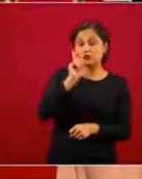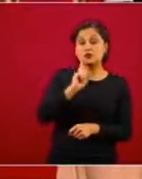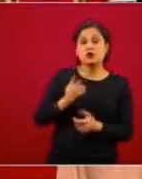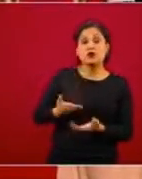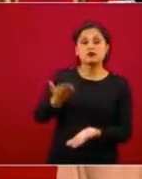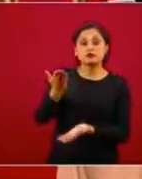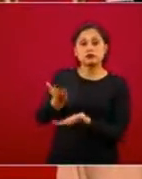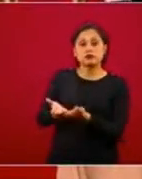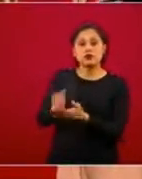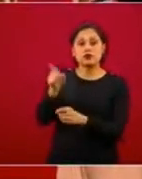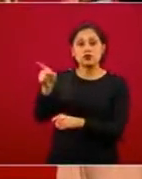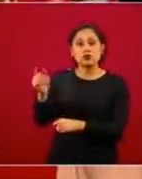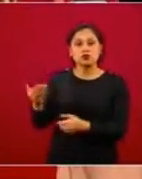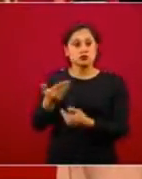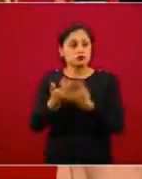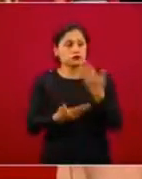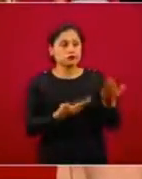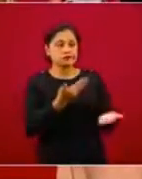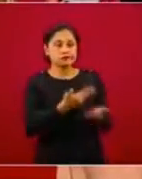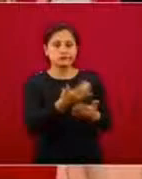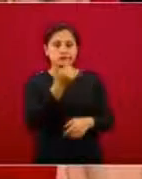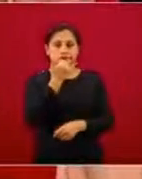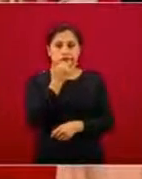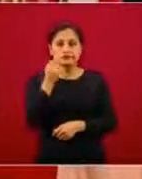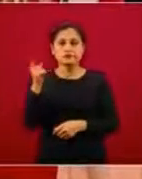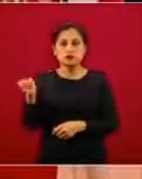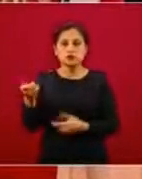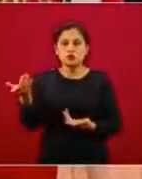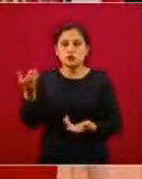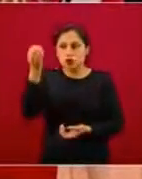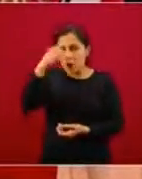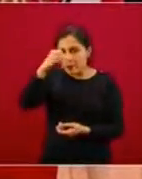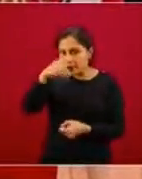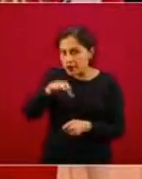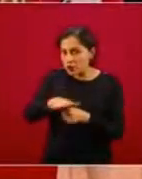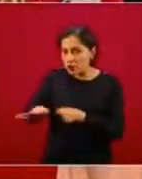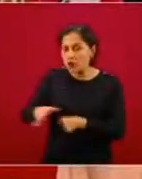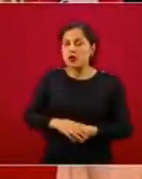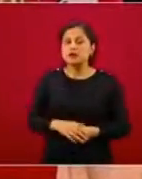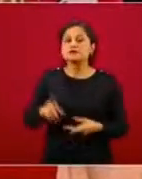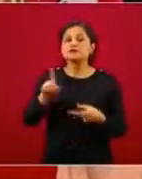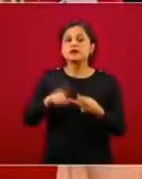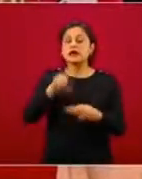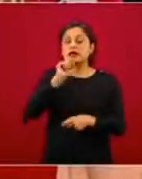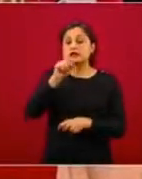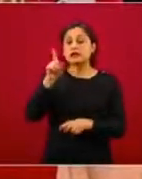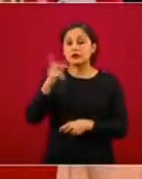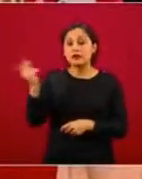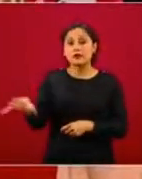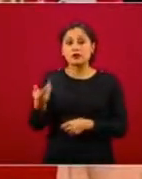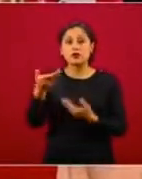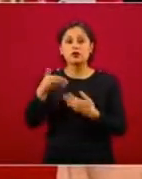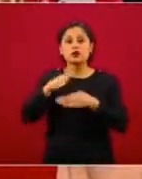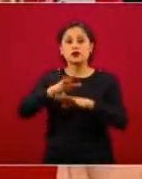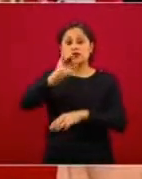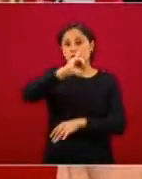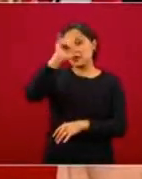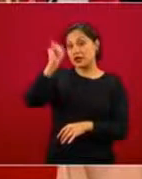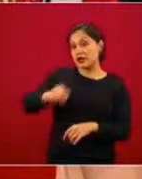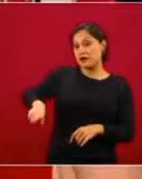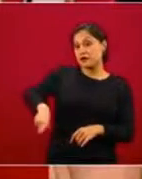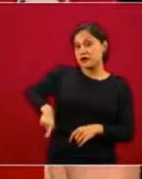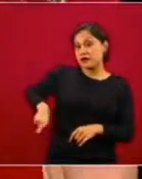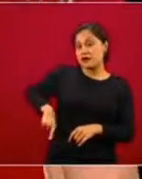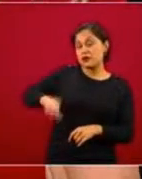And pivoting off of that, she wanted to ask you for a public apology. And